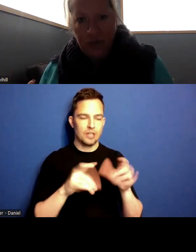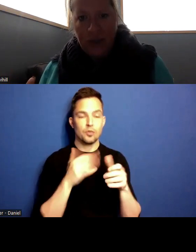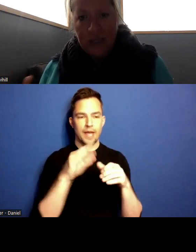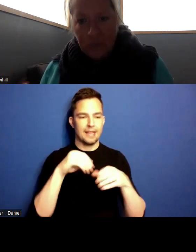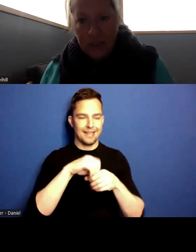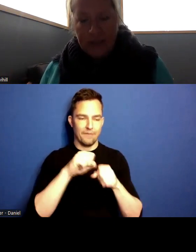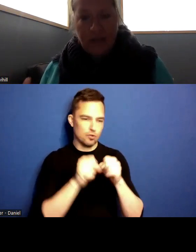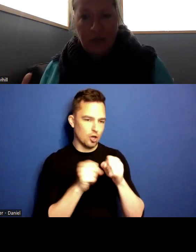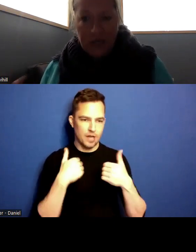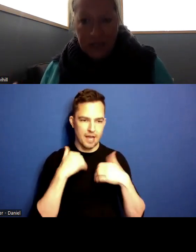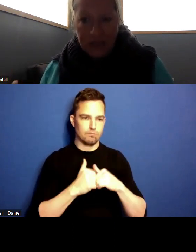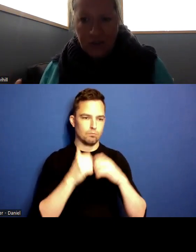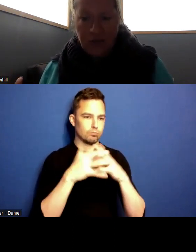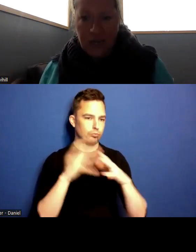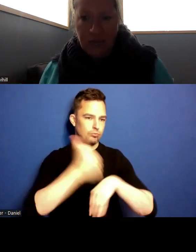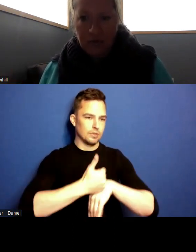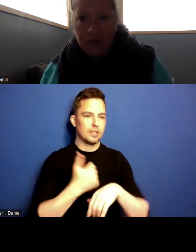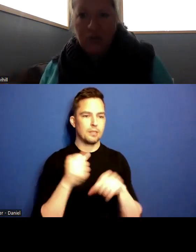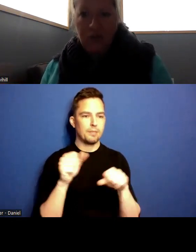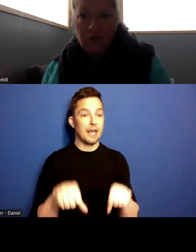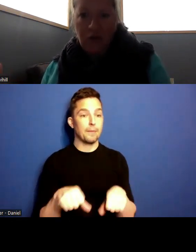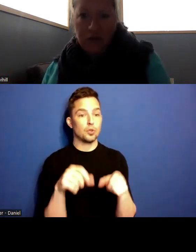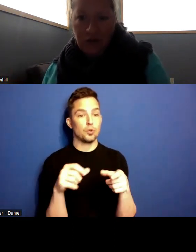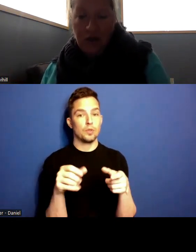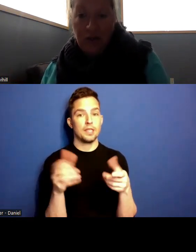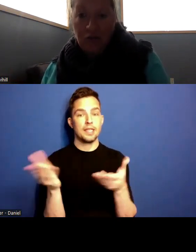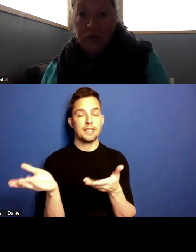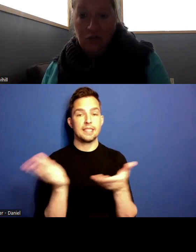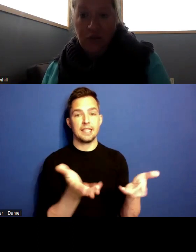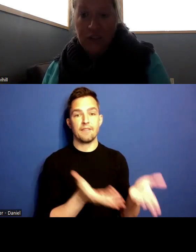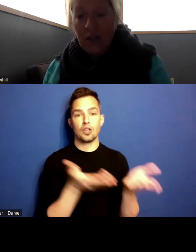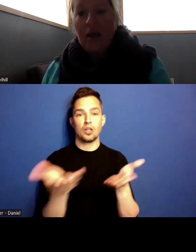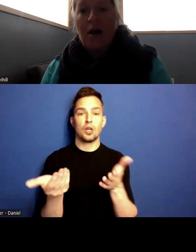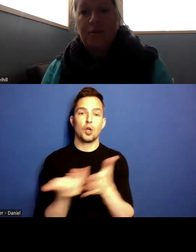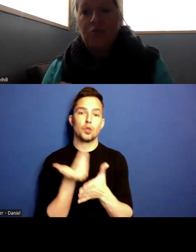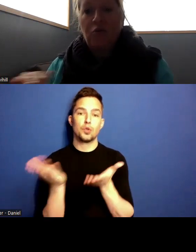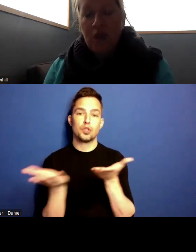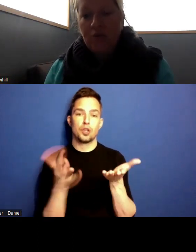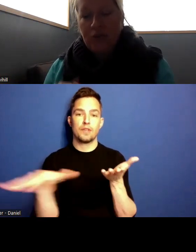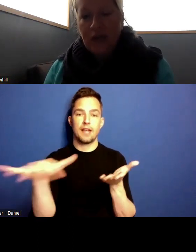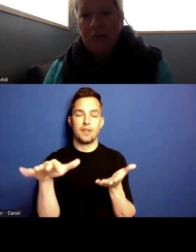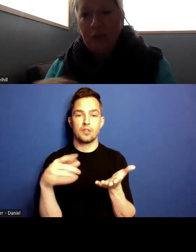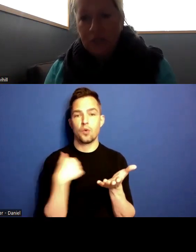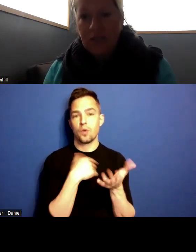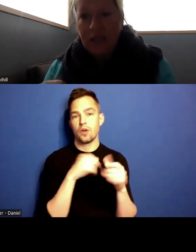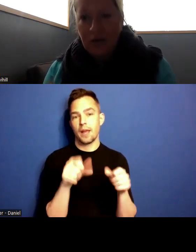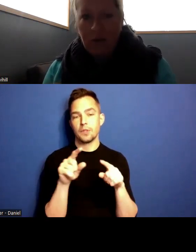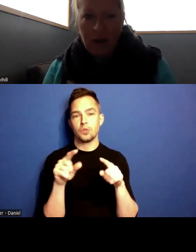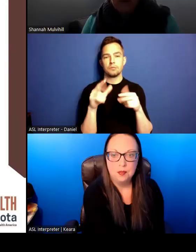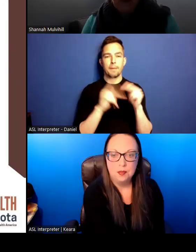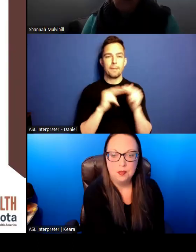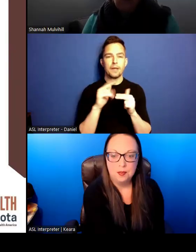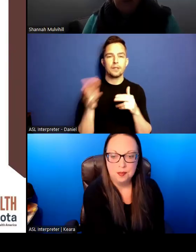infrastructure in place that we needed to be able to deliver a new service. So we were able to kind of build and